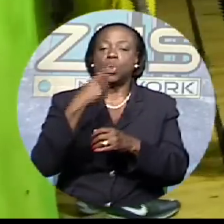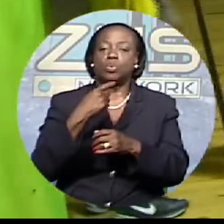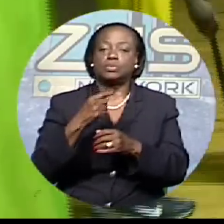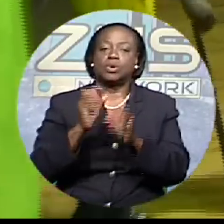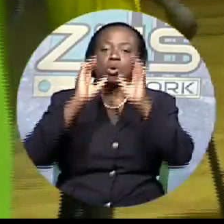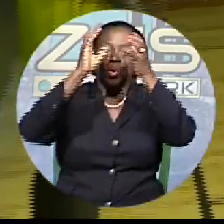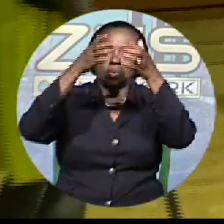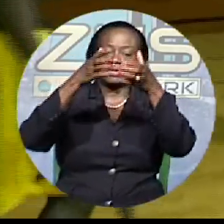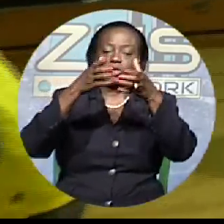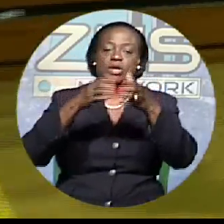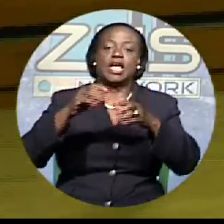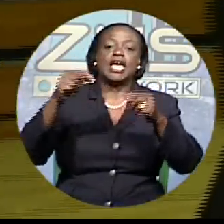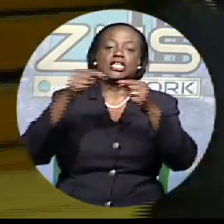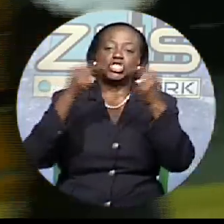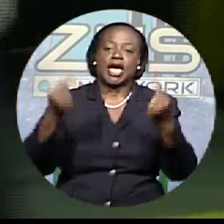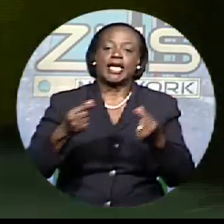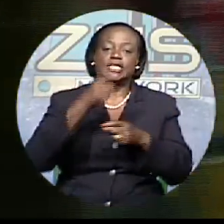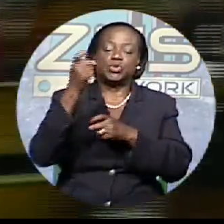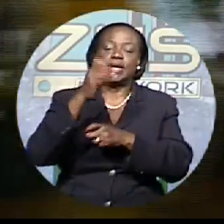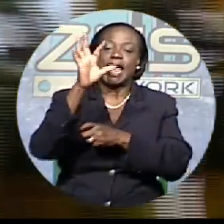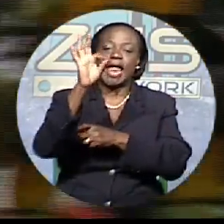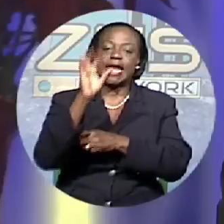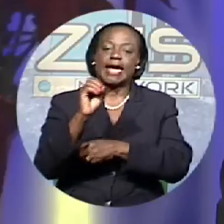harm. Giants win